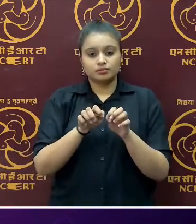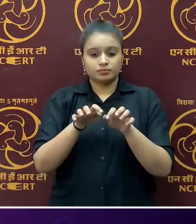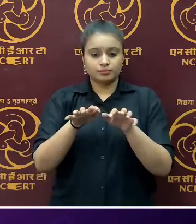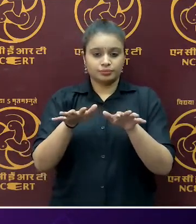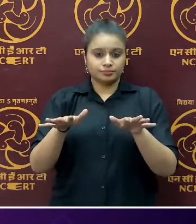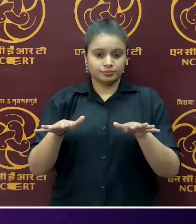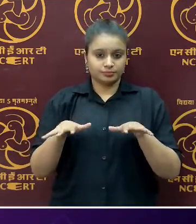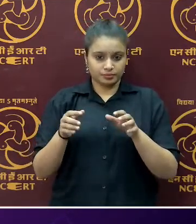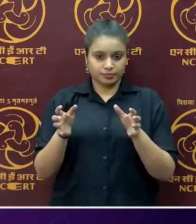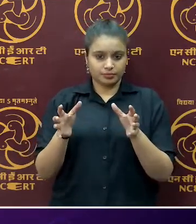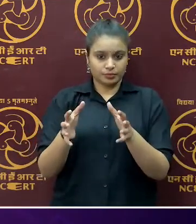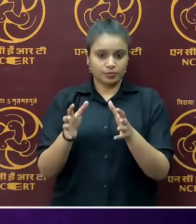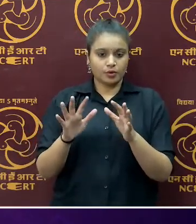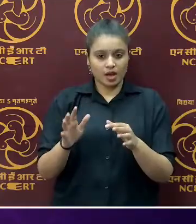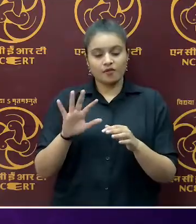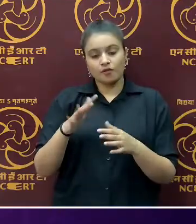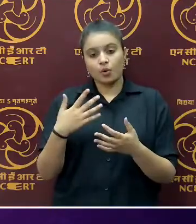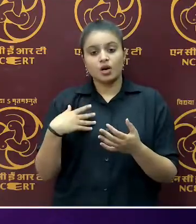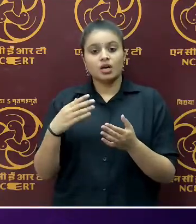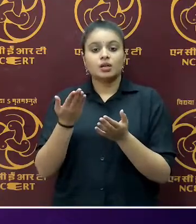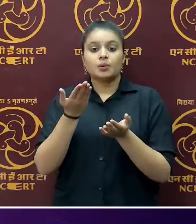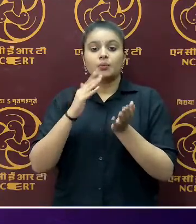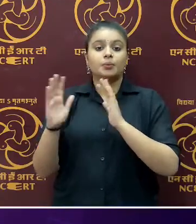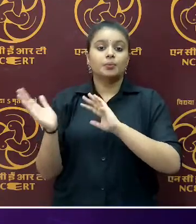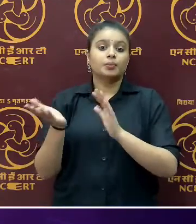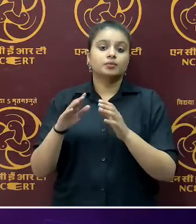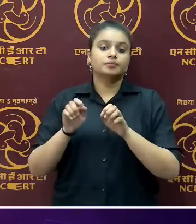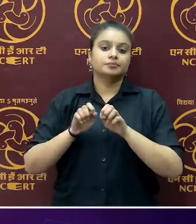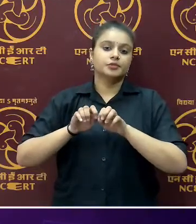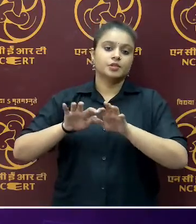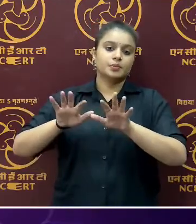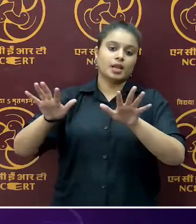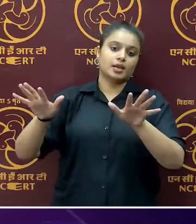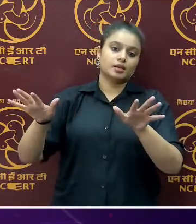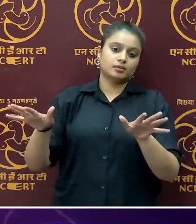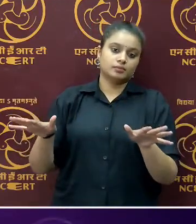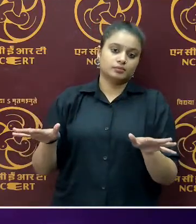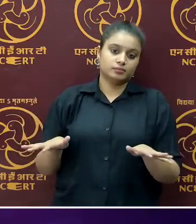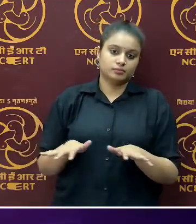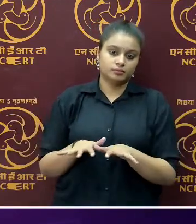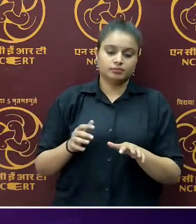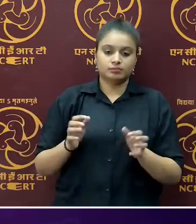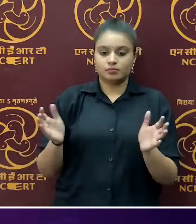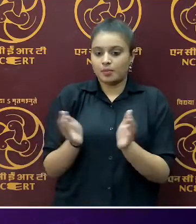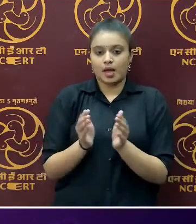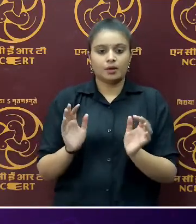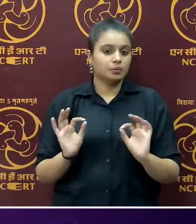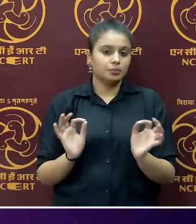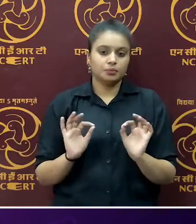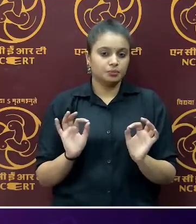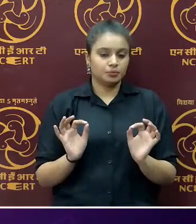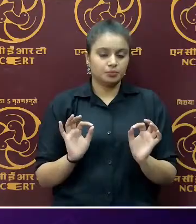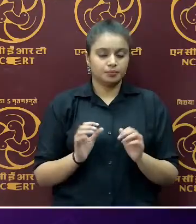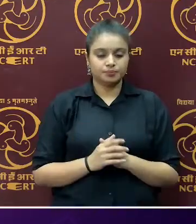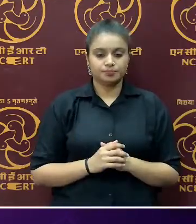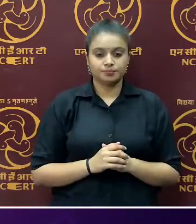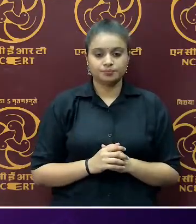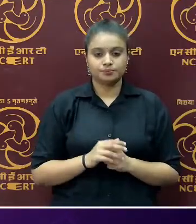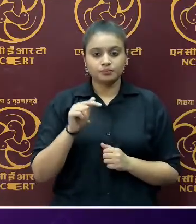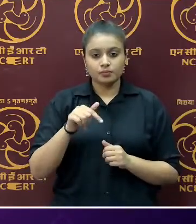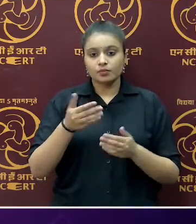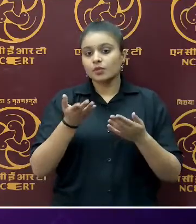loosely packed. Yes. And in gases, they are very loosely packed. Quite scattered. So what